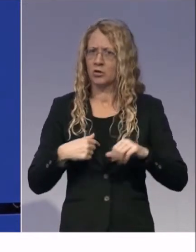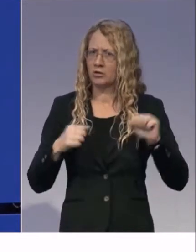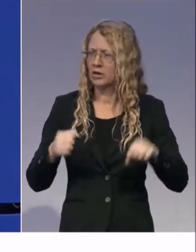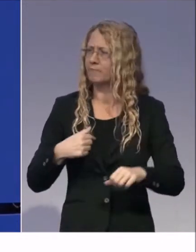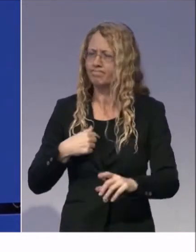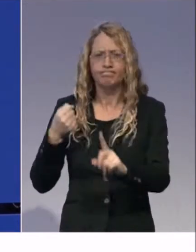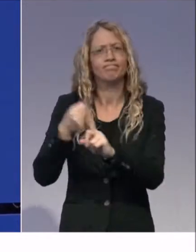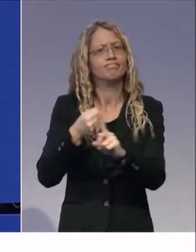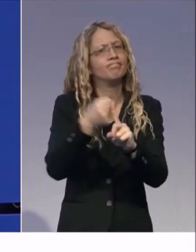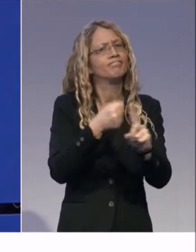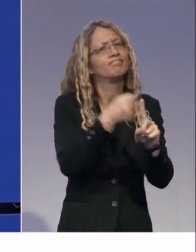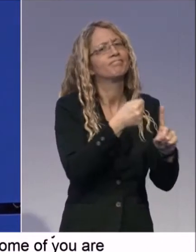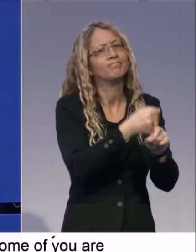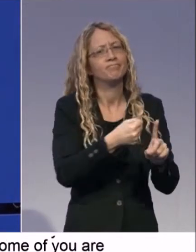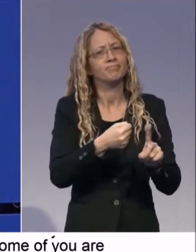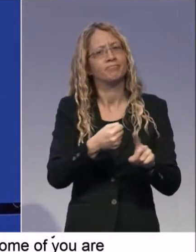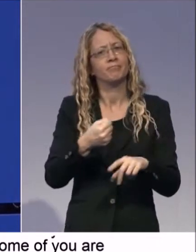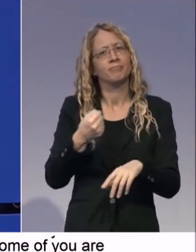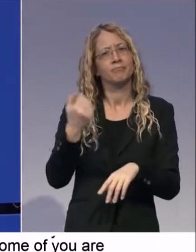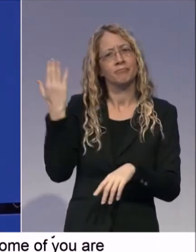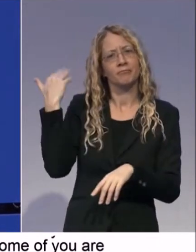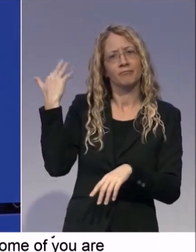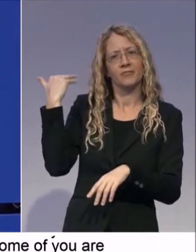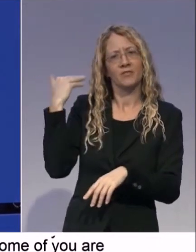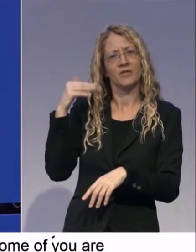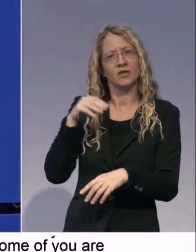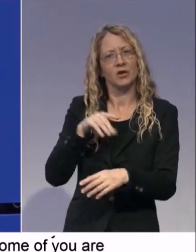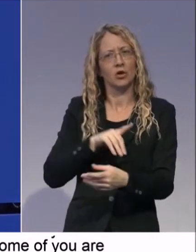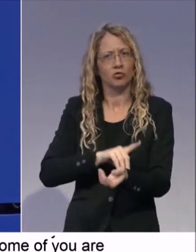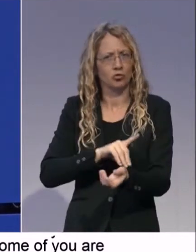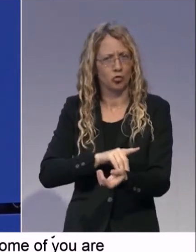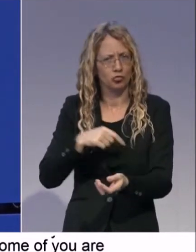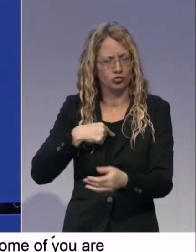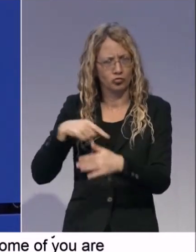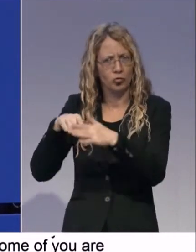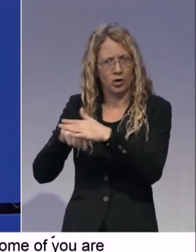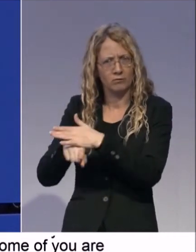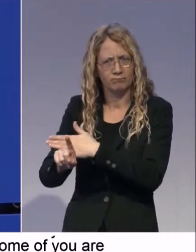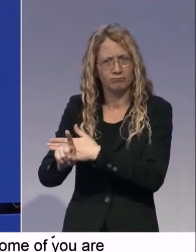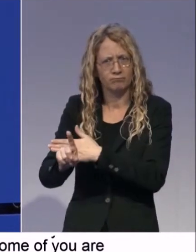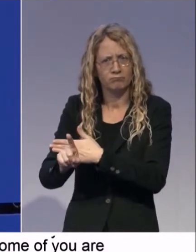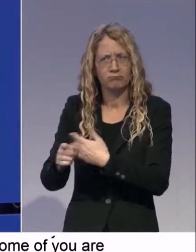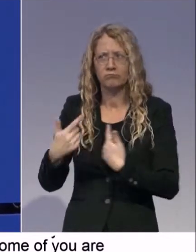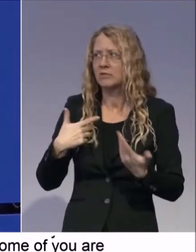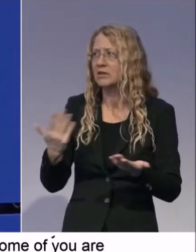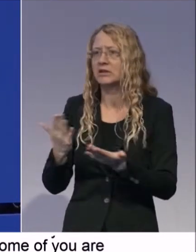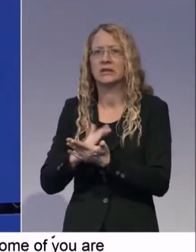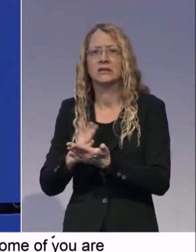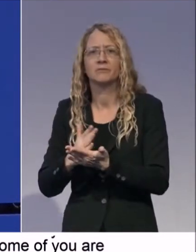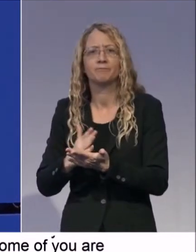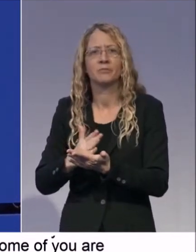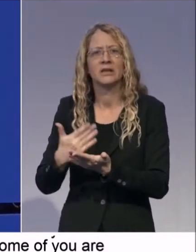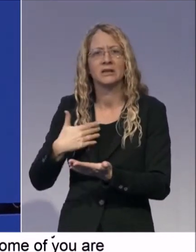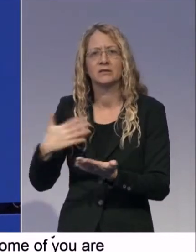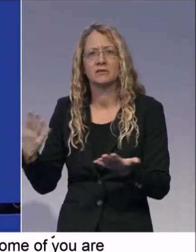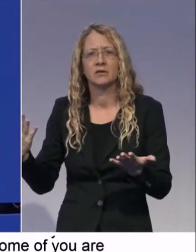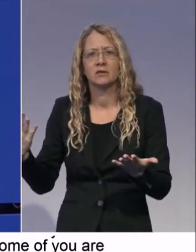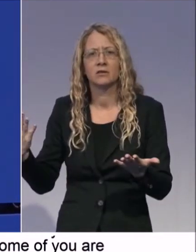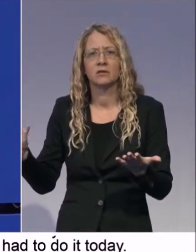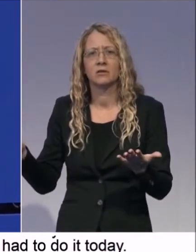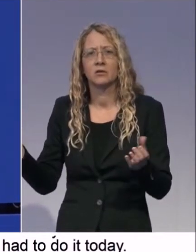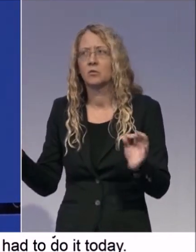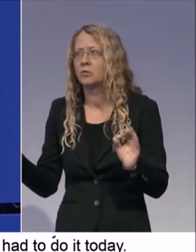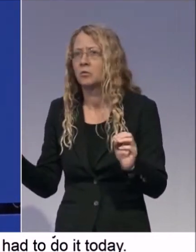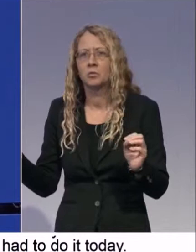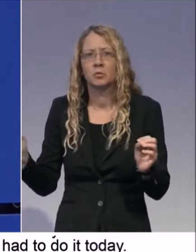they hadn't organized an interpreter and couldn't find one, and wanted to proceed without it. And it was one of those appointments